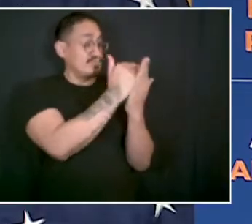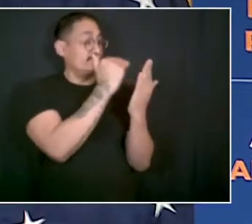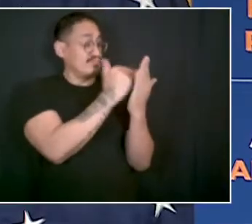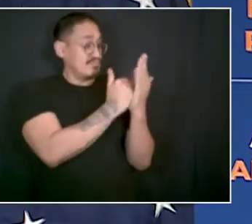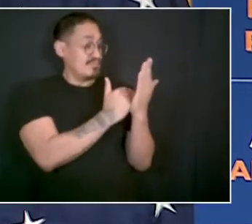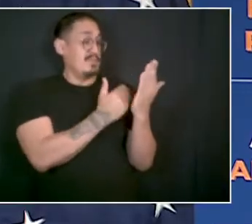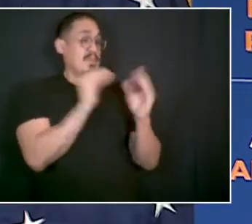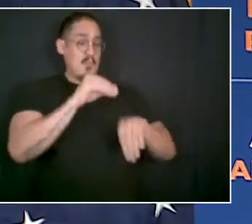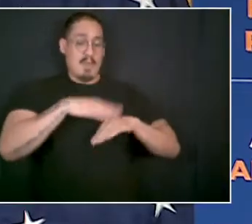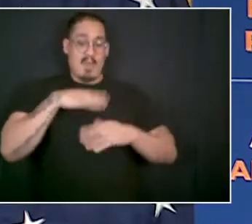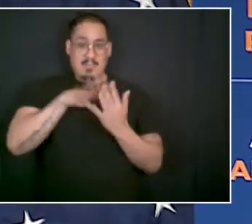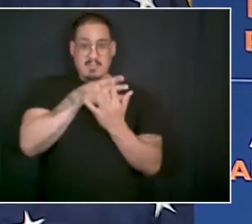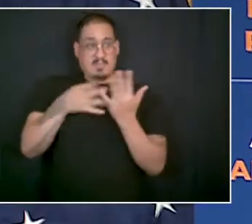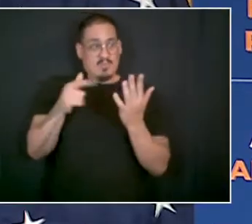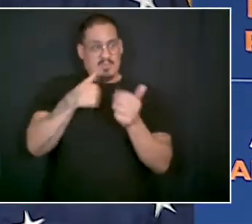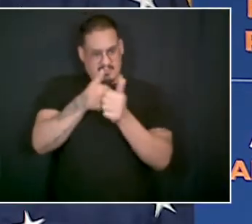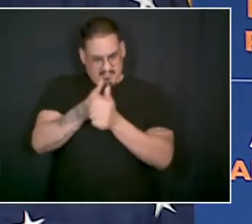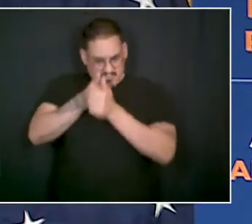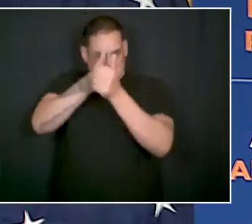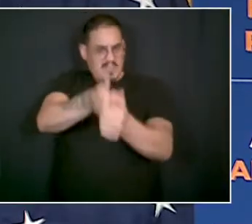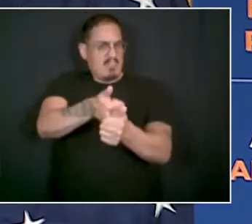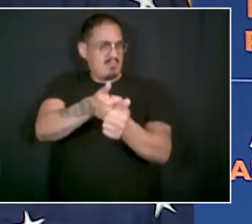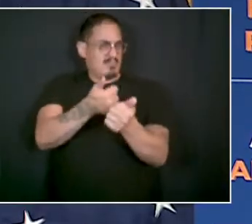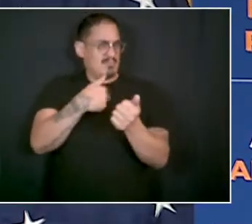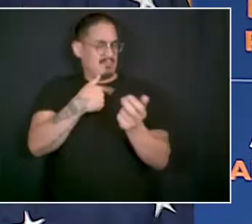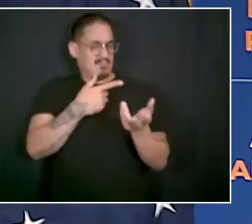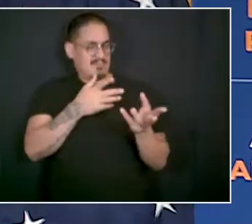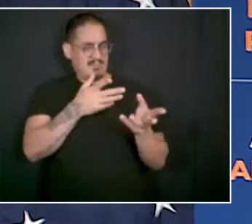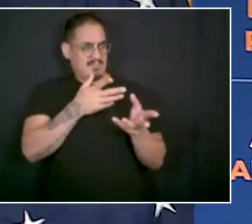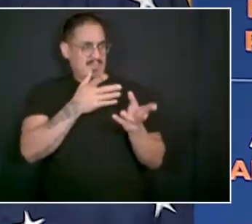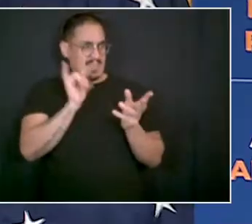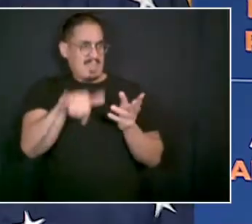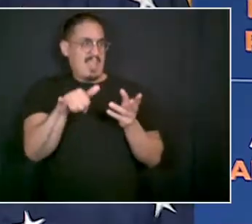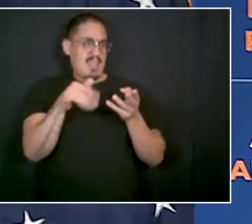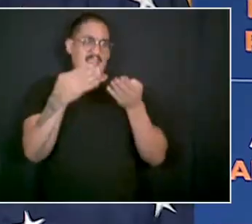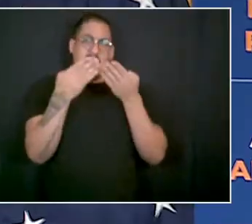on the schedule if it's a public item.